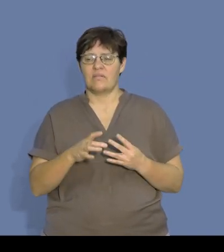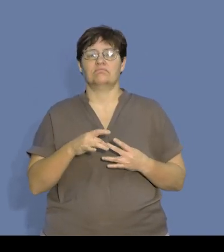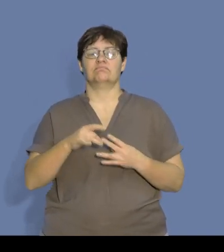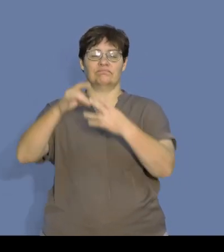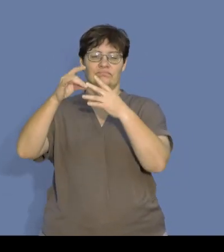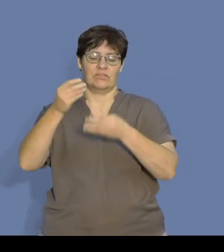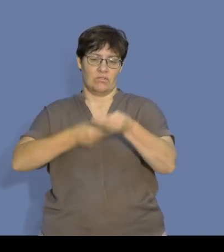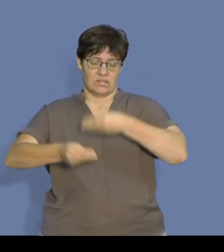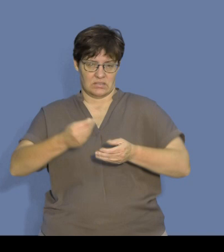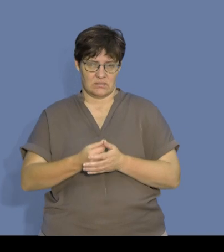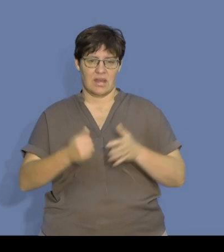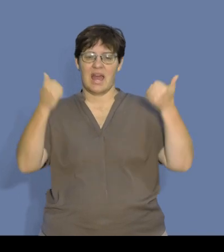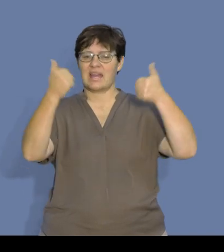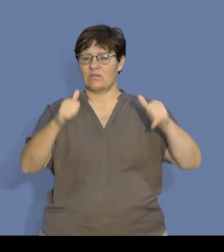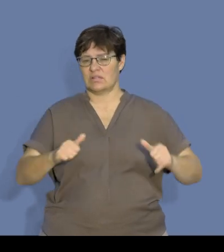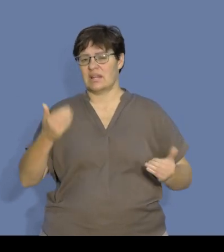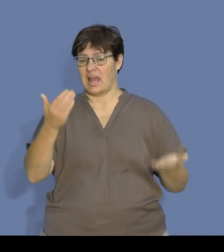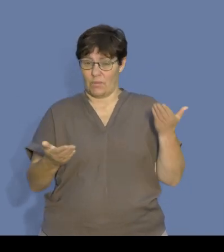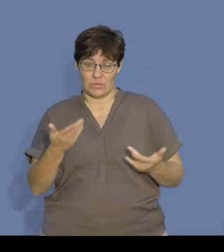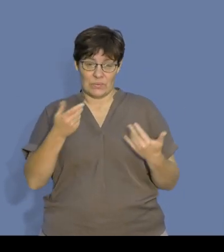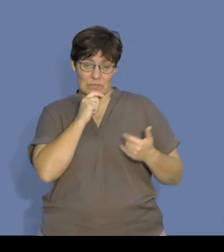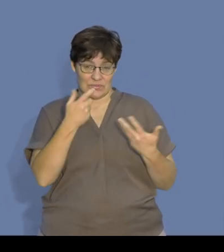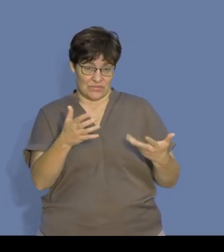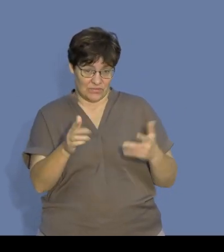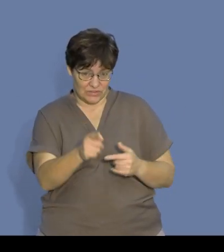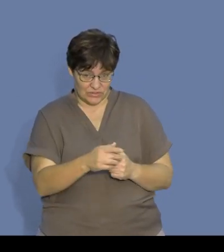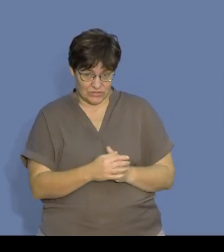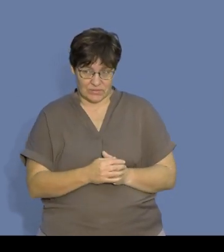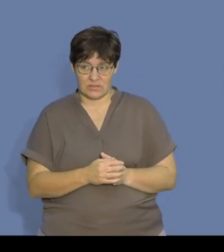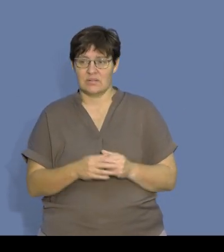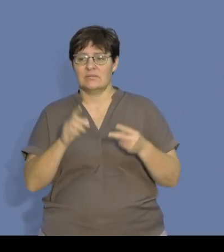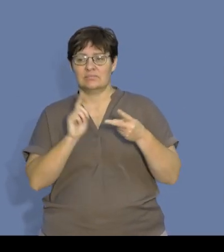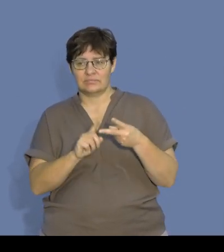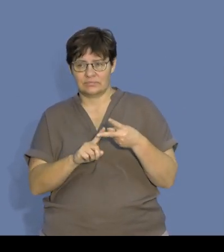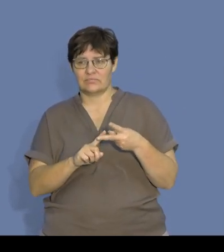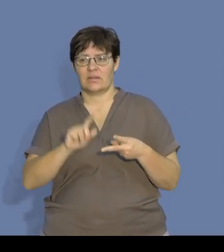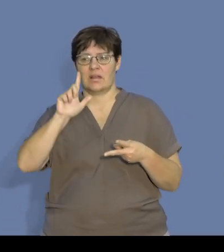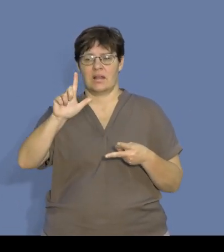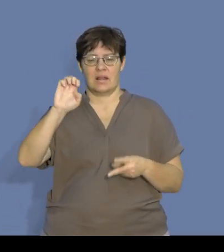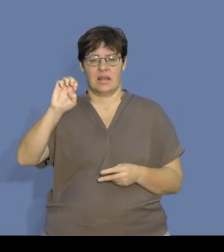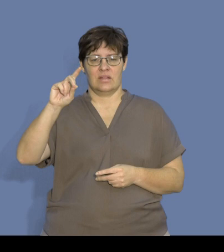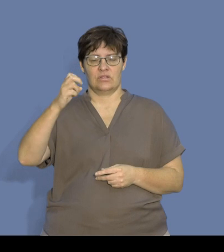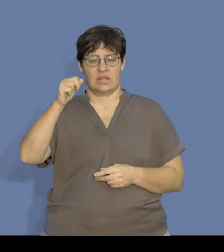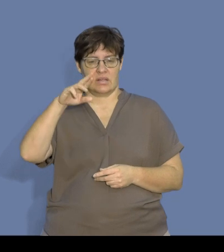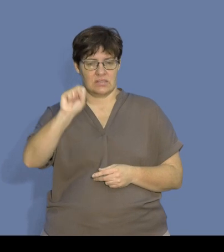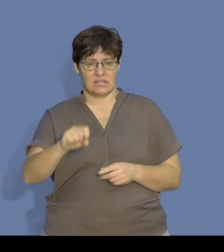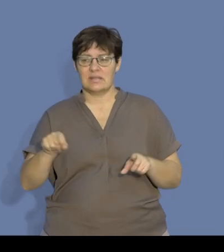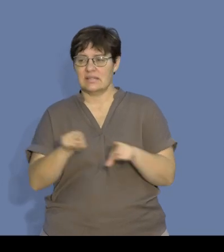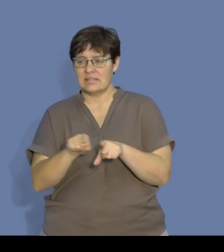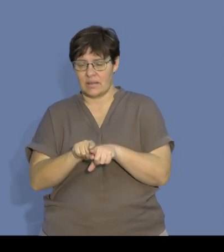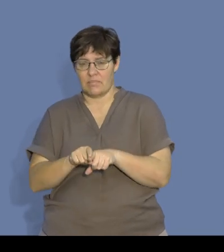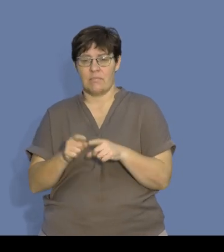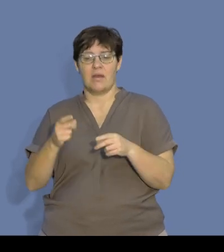transactions. We used the accounting equation for that. We also looked at ledgers as well as